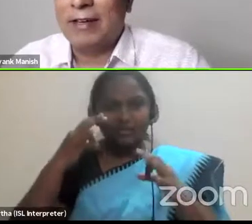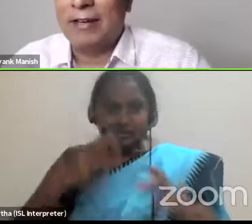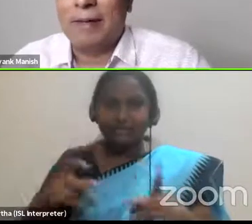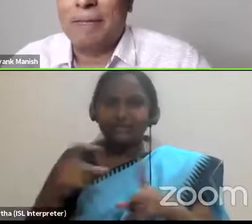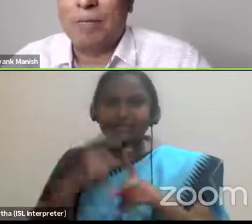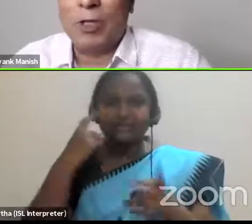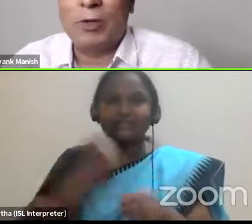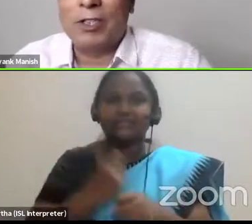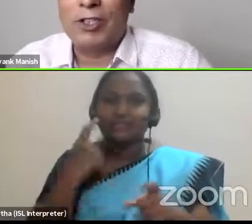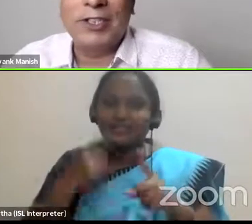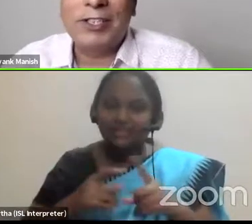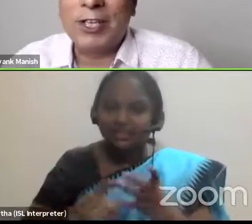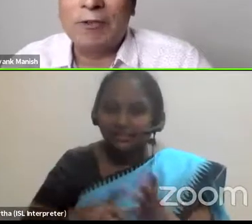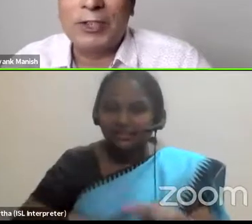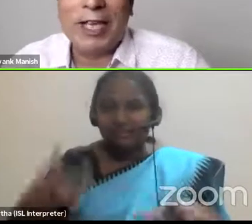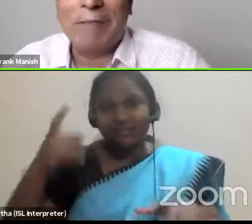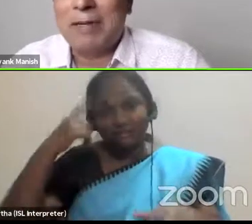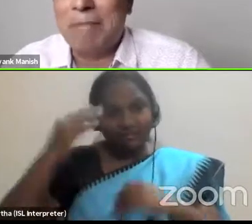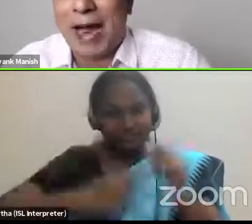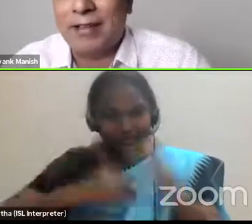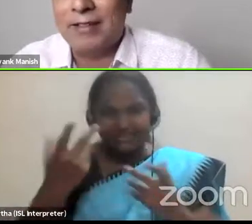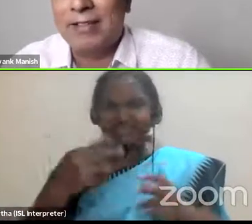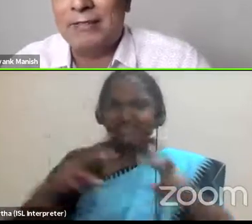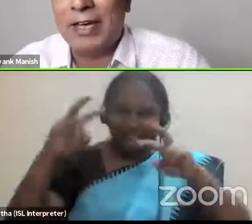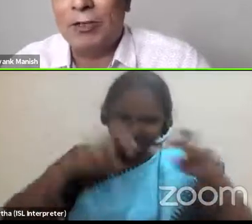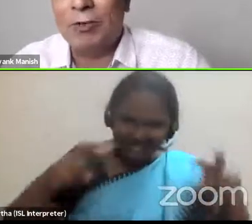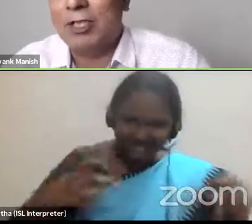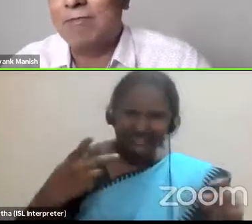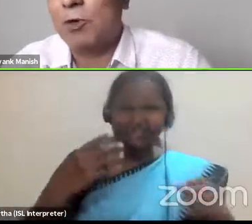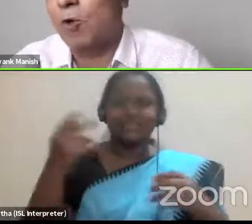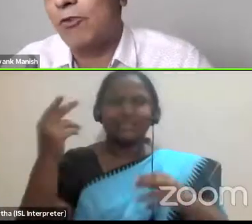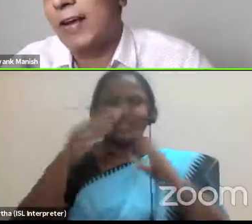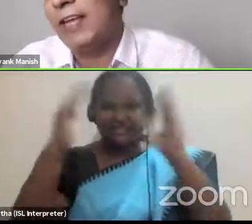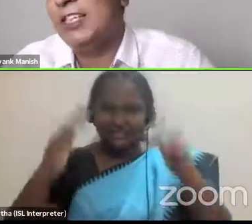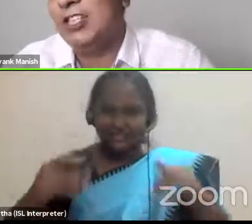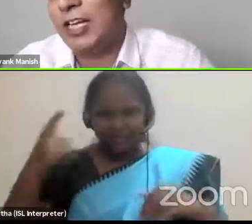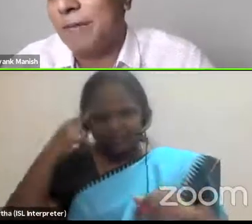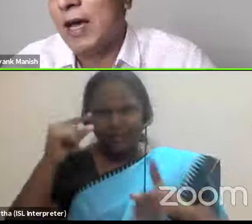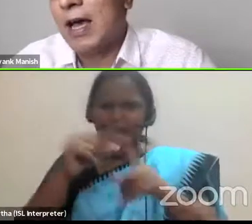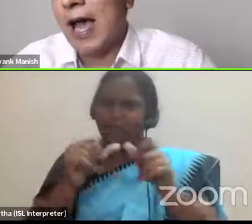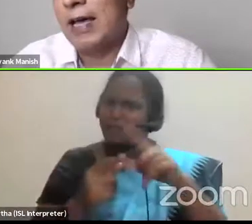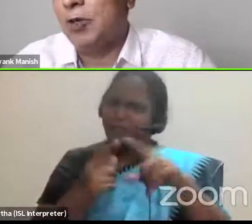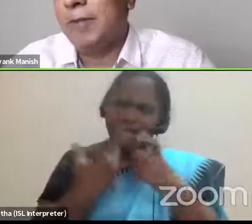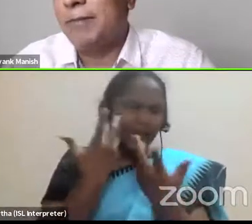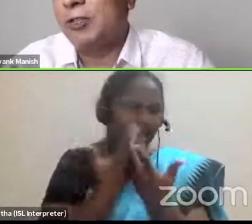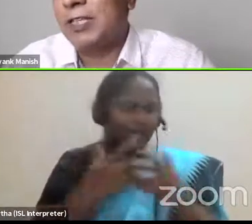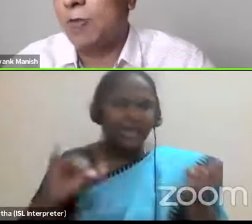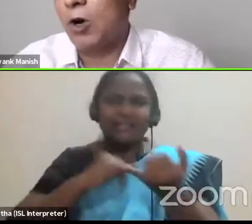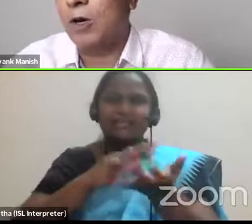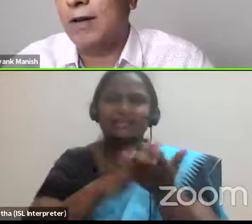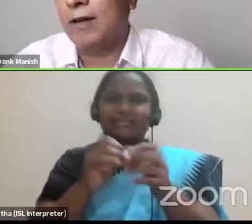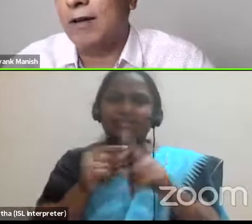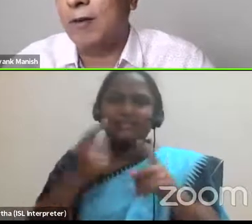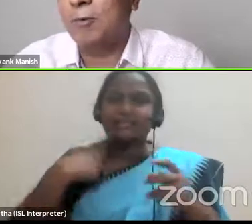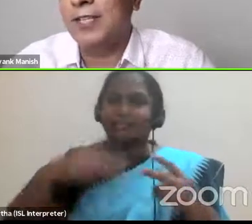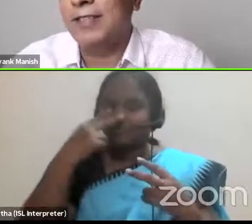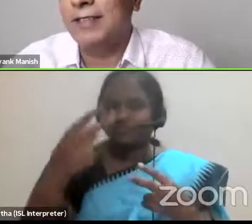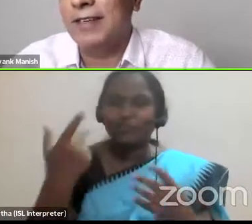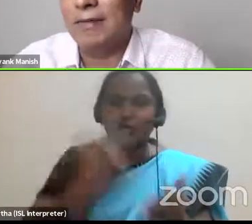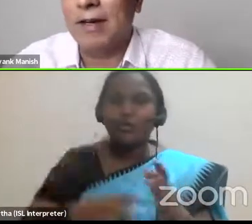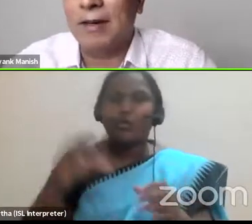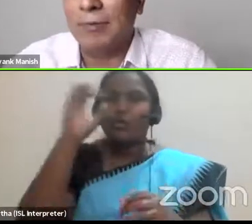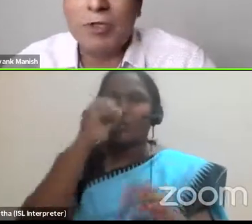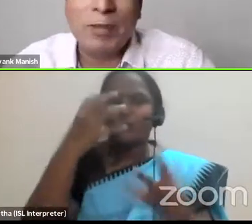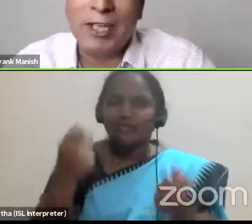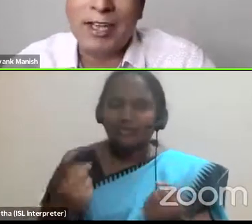We're building, a searching of shapes and patterns where you just go for any shape and you'll be able to see what all objects